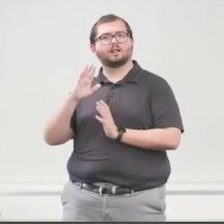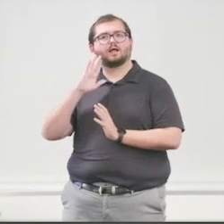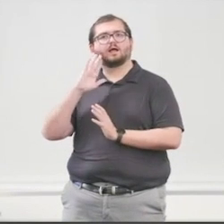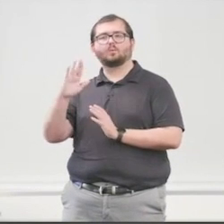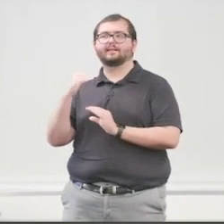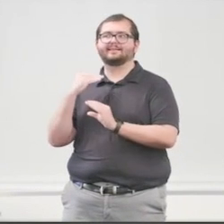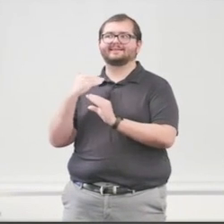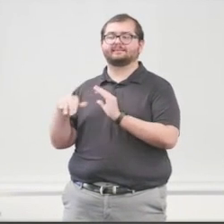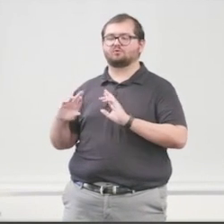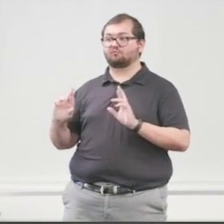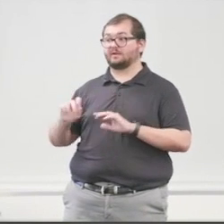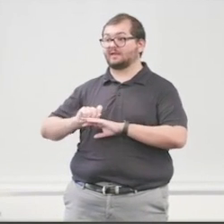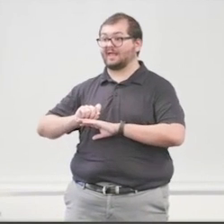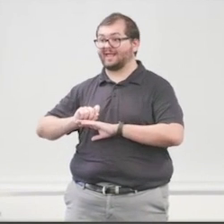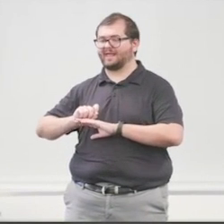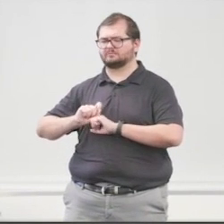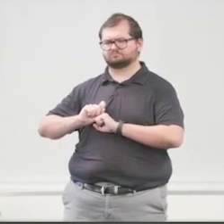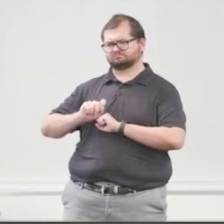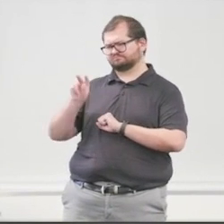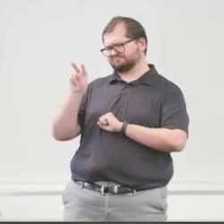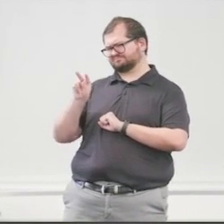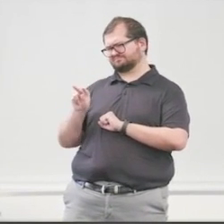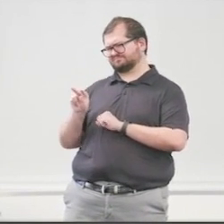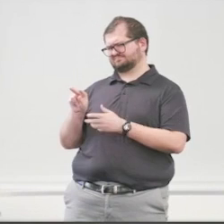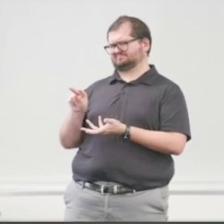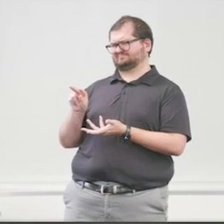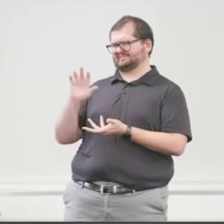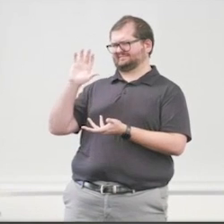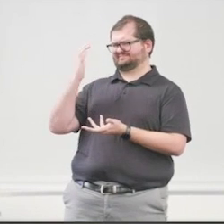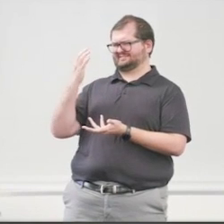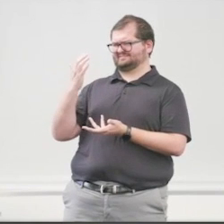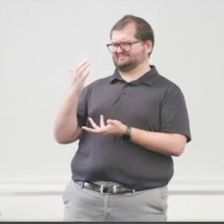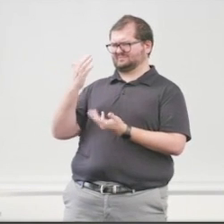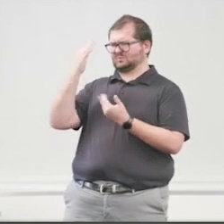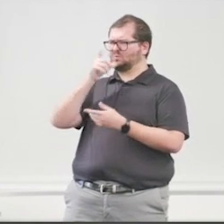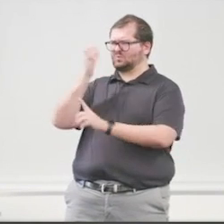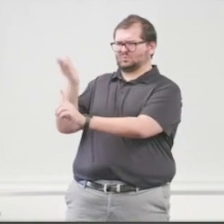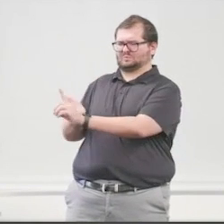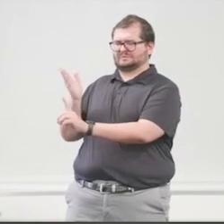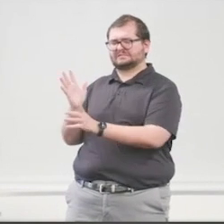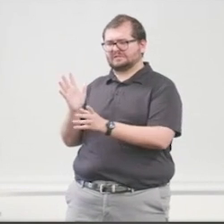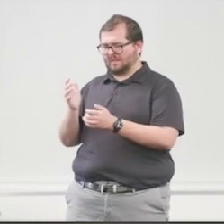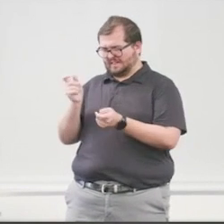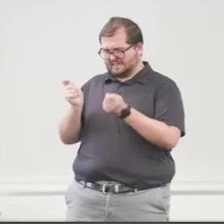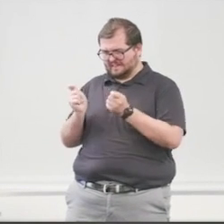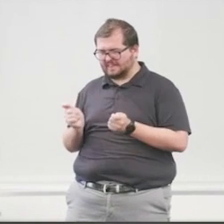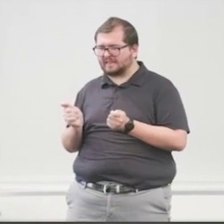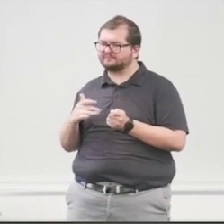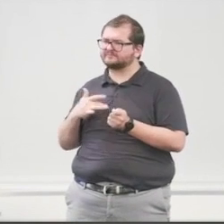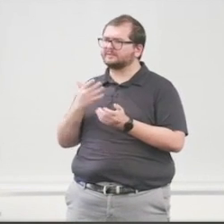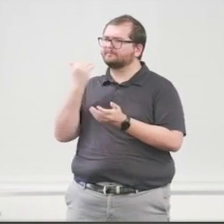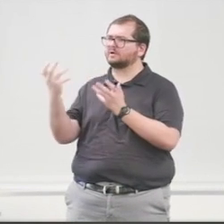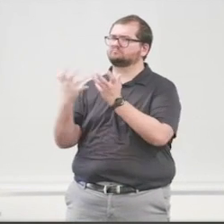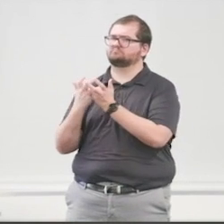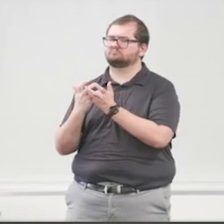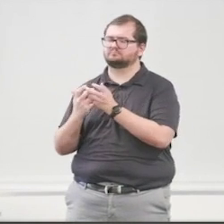or getting ready to send it. And I'll think, this doesn't sound like I even know them. So I always try to do that. But so, Tad, what